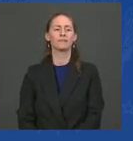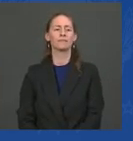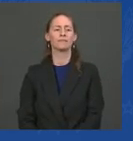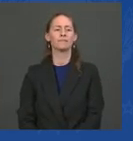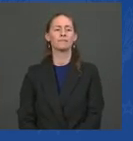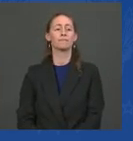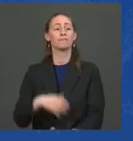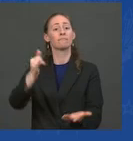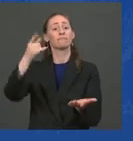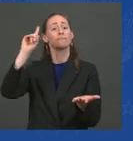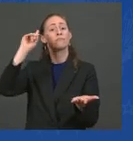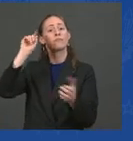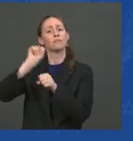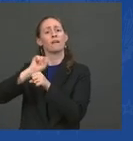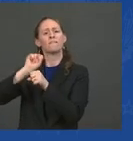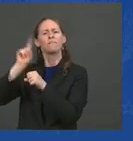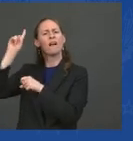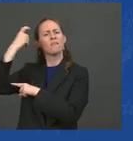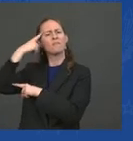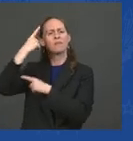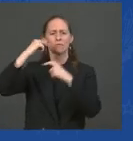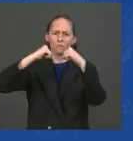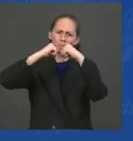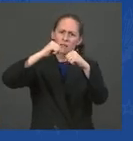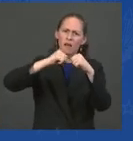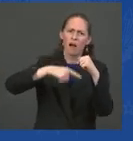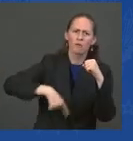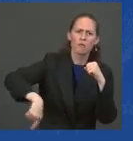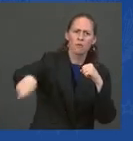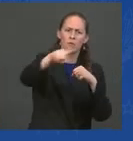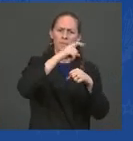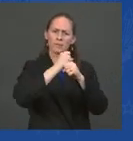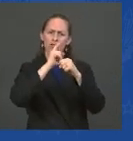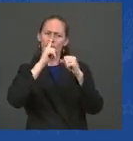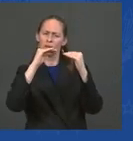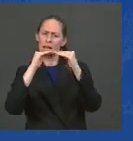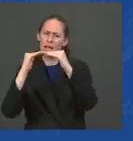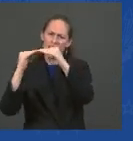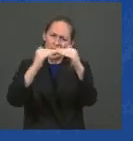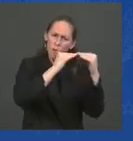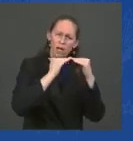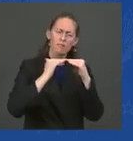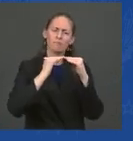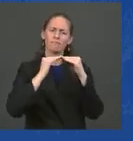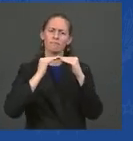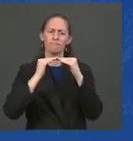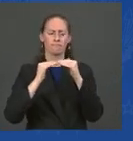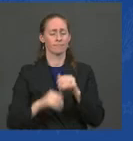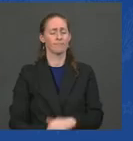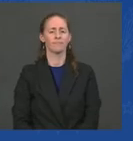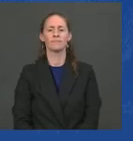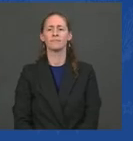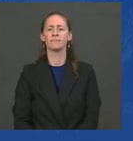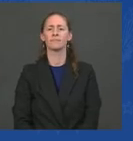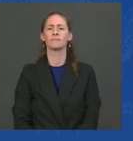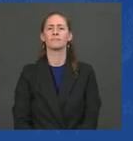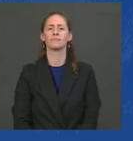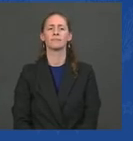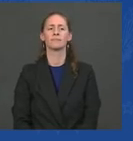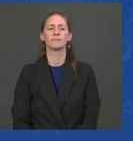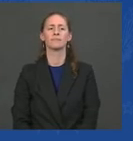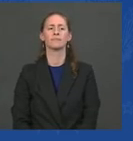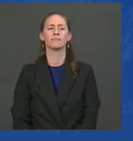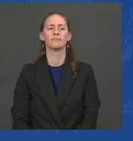them, to uphold them equally for all people. We've never, as I said, fully lived up to